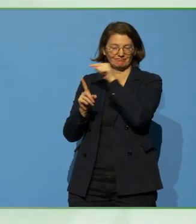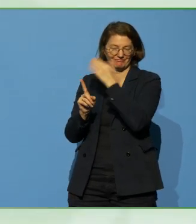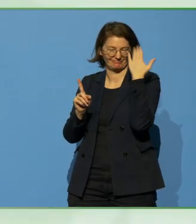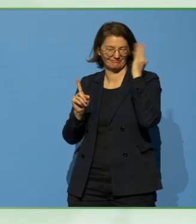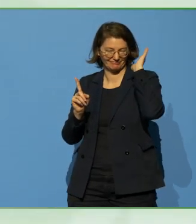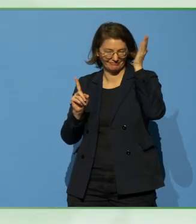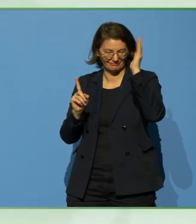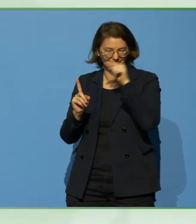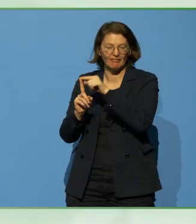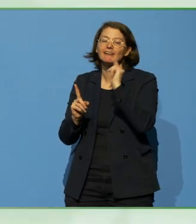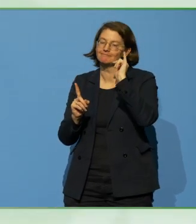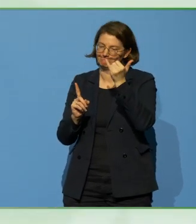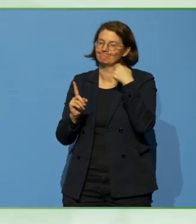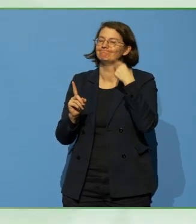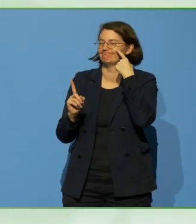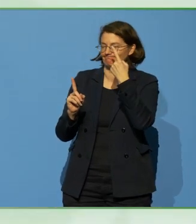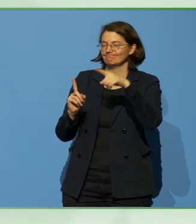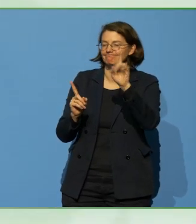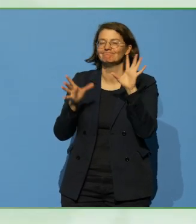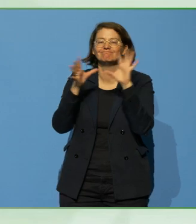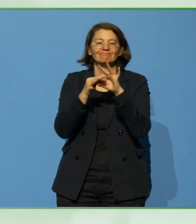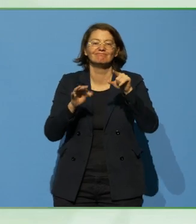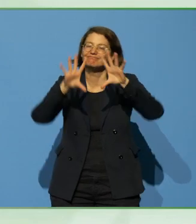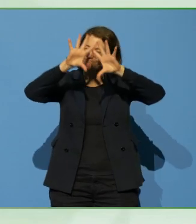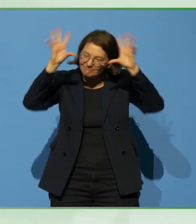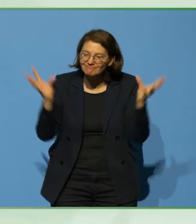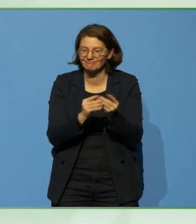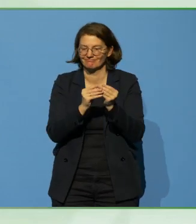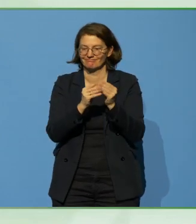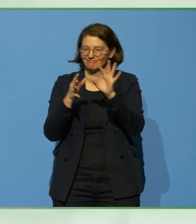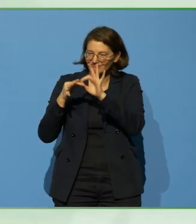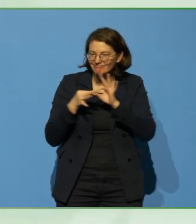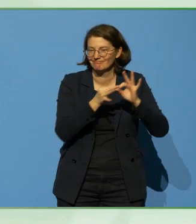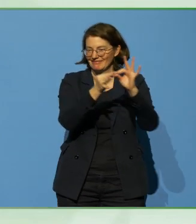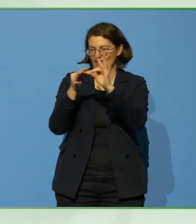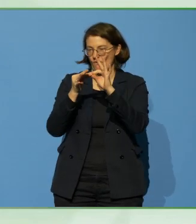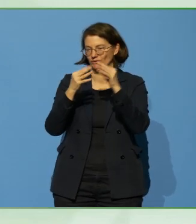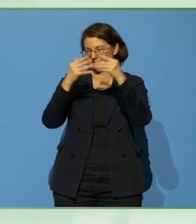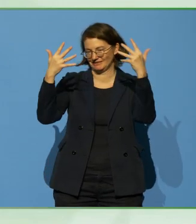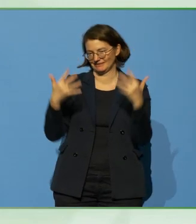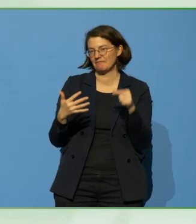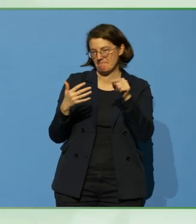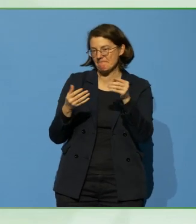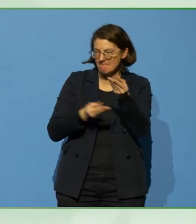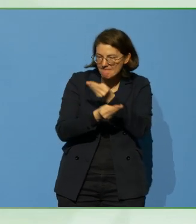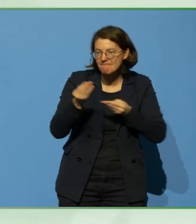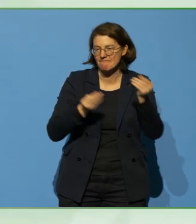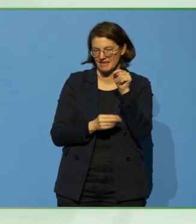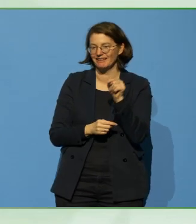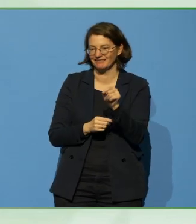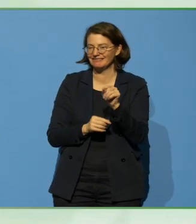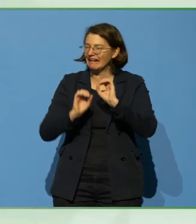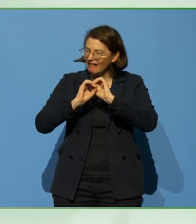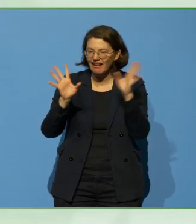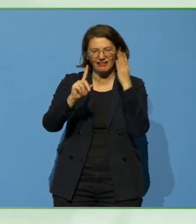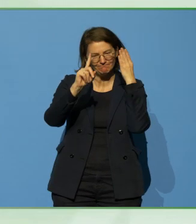towards it together and each playing our role at the right point. Yeah, and I'm actually going to jump in talking about what it needs to be done and what